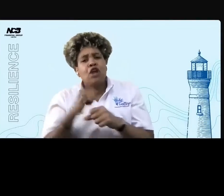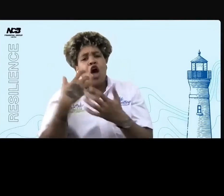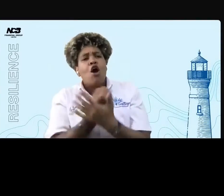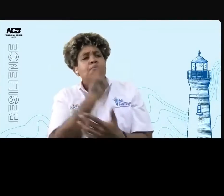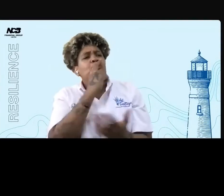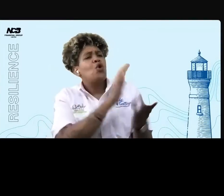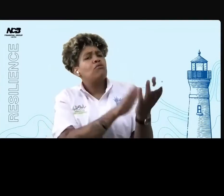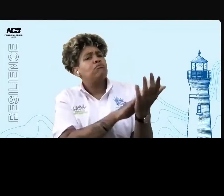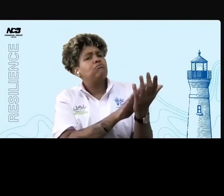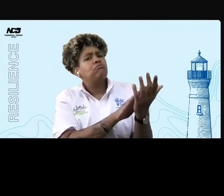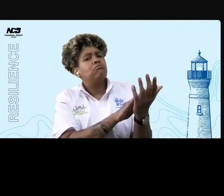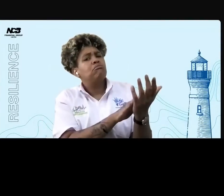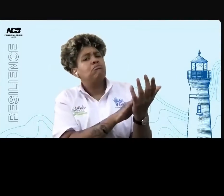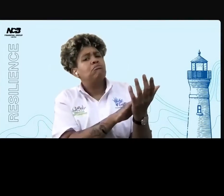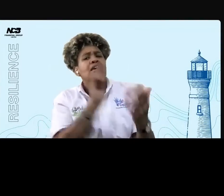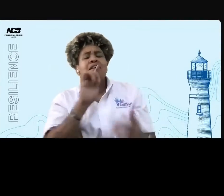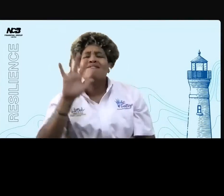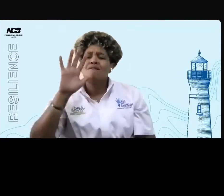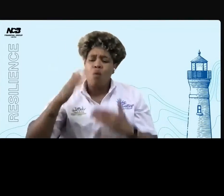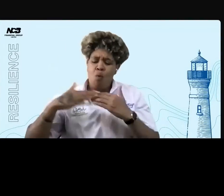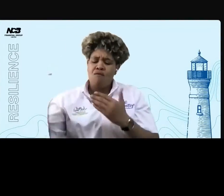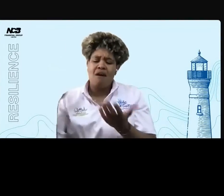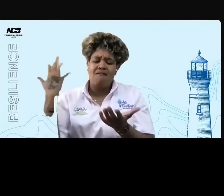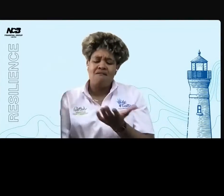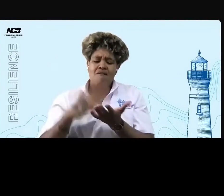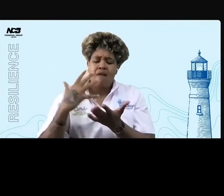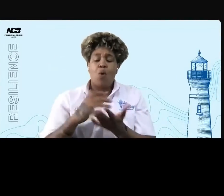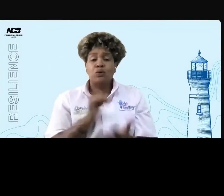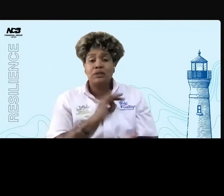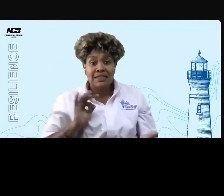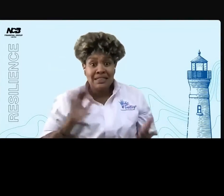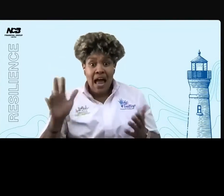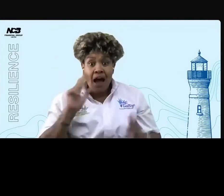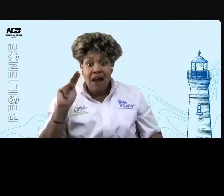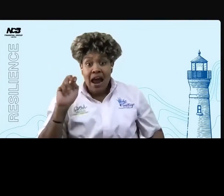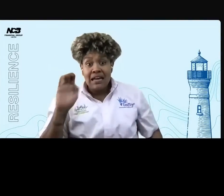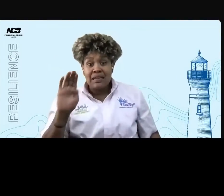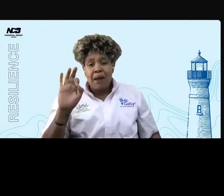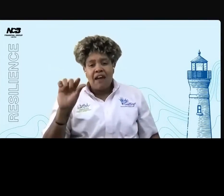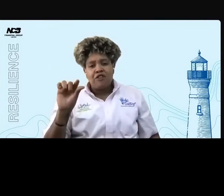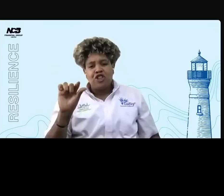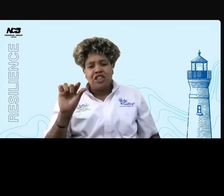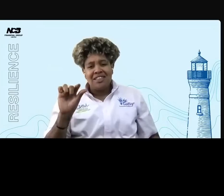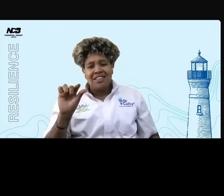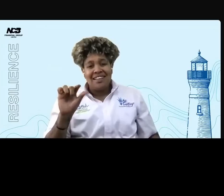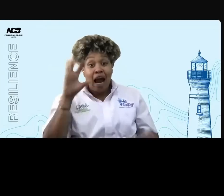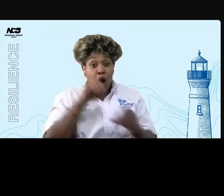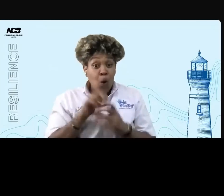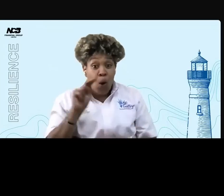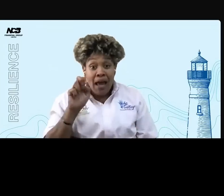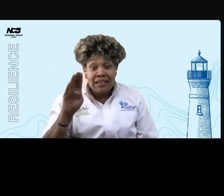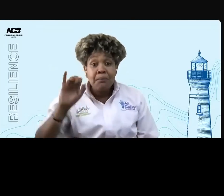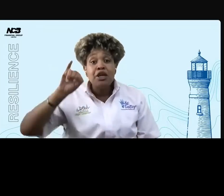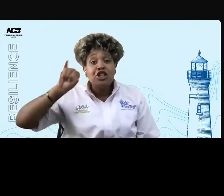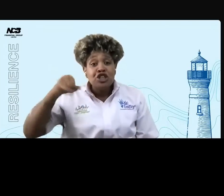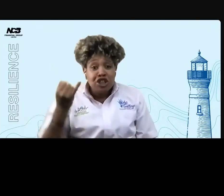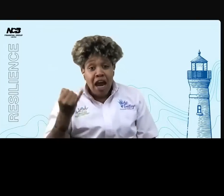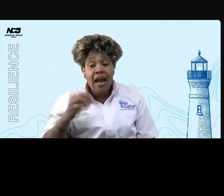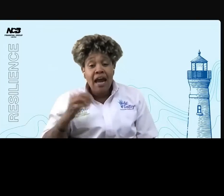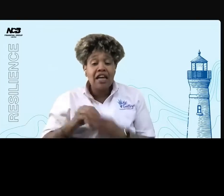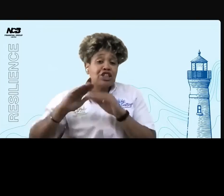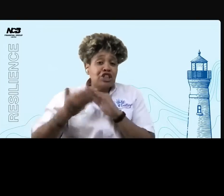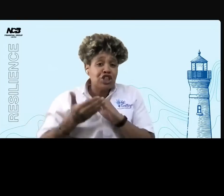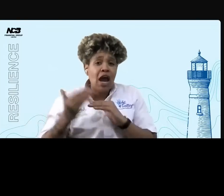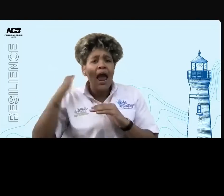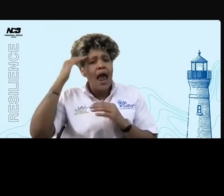compliment the over 5,000 staff at NCBFG, which includes NCBJ in Jamaica, head